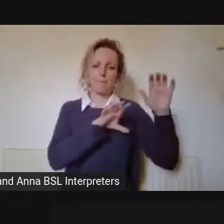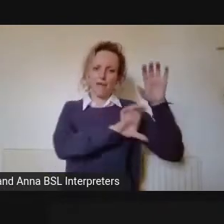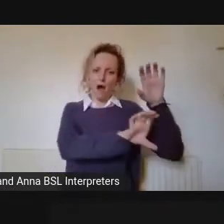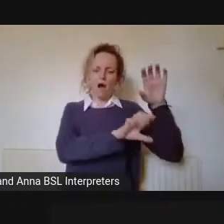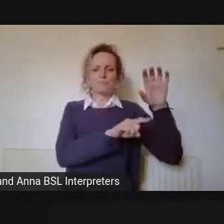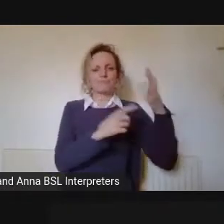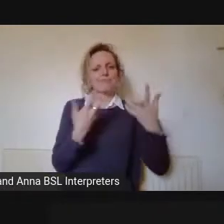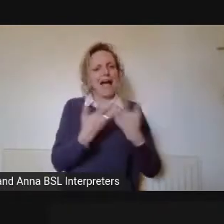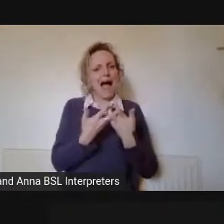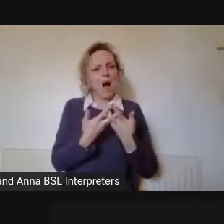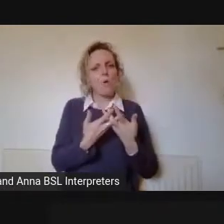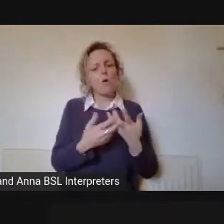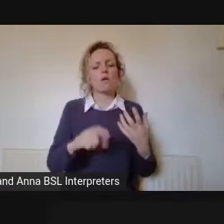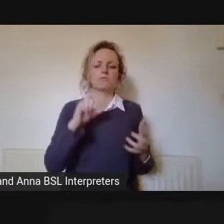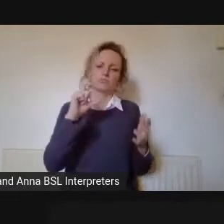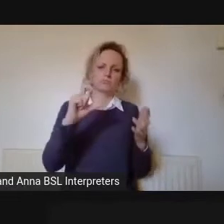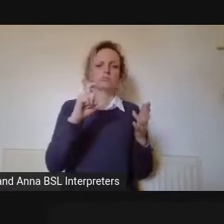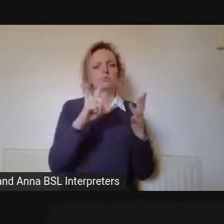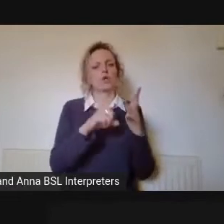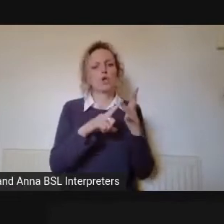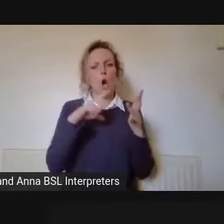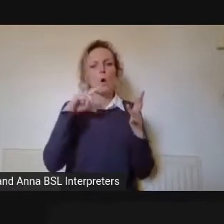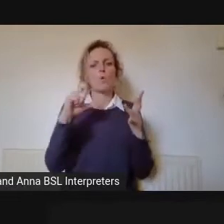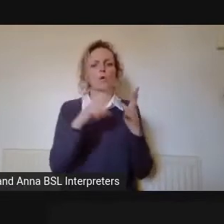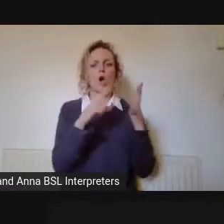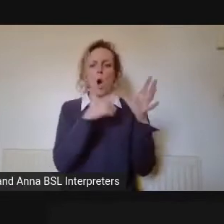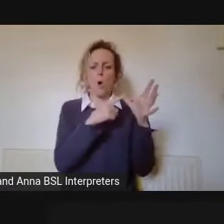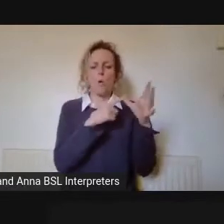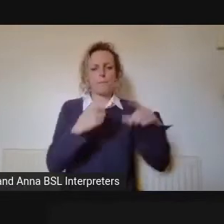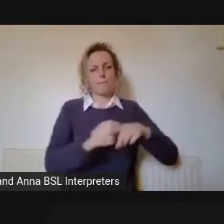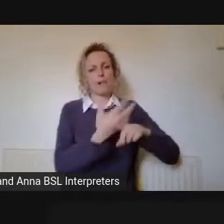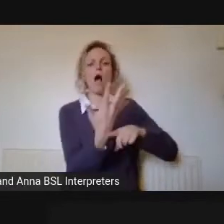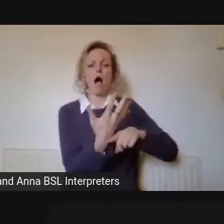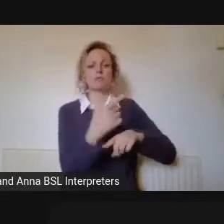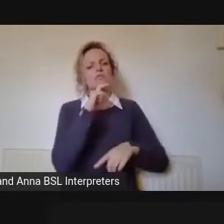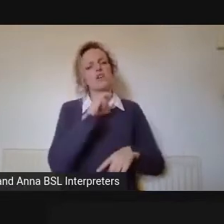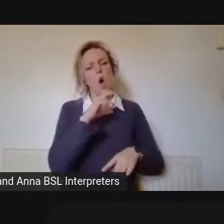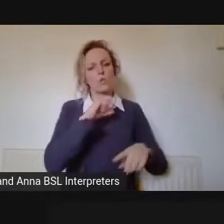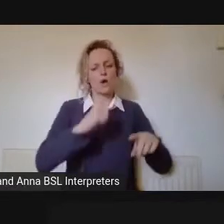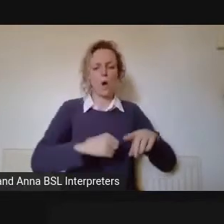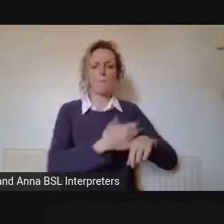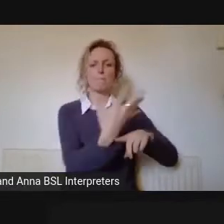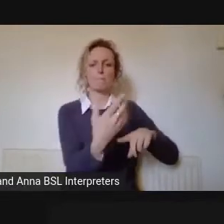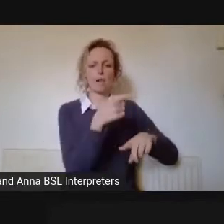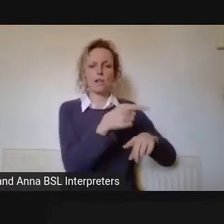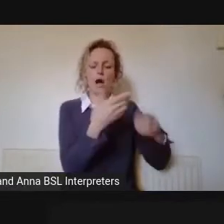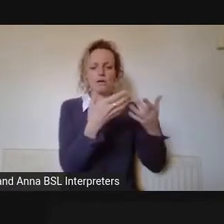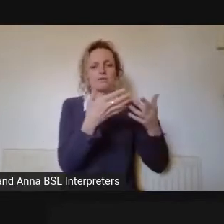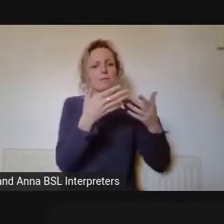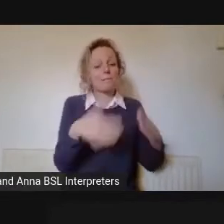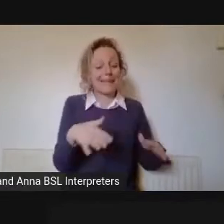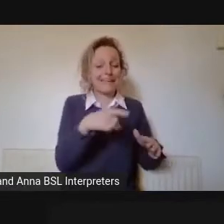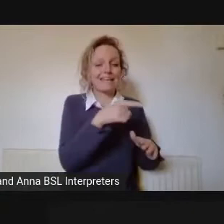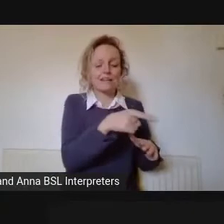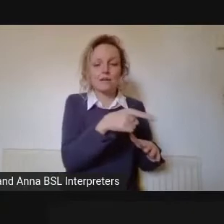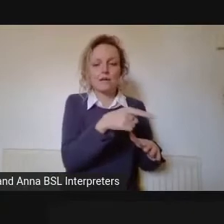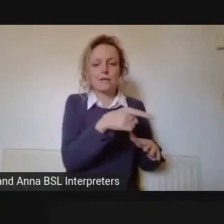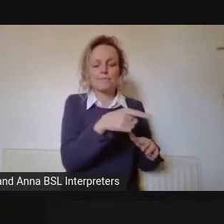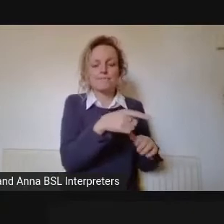the cocoa plant, was basically outlawed in a way, and the aerial fumigation, as you mentioned, that